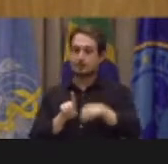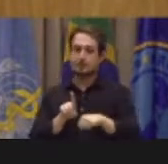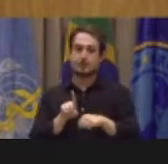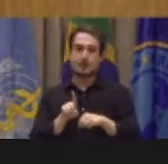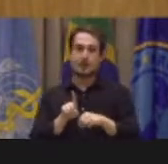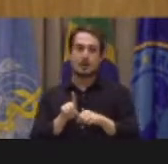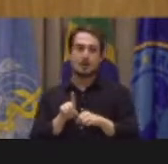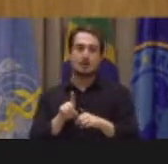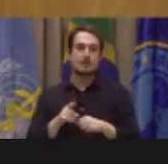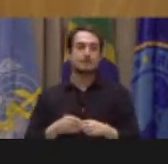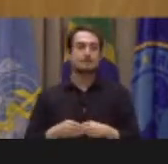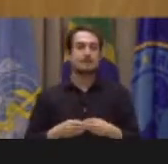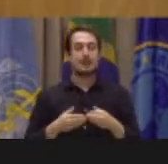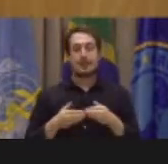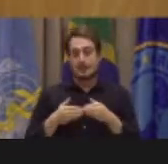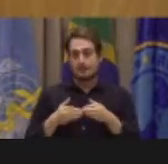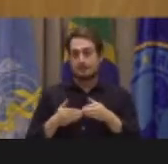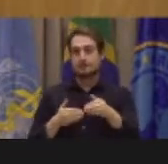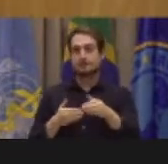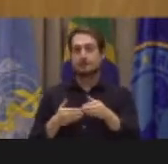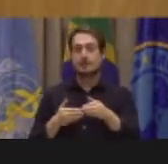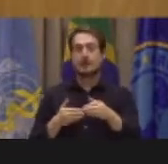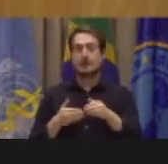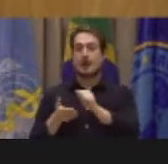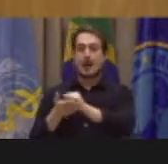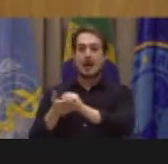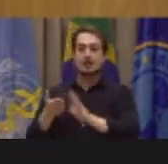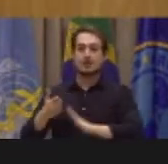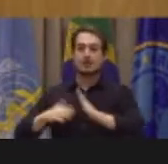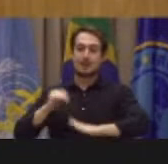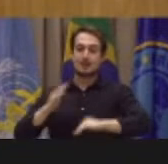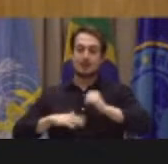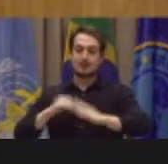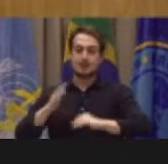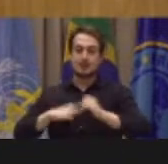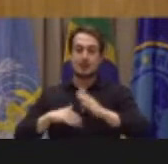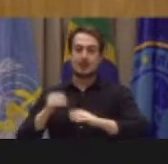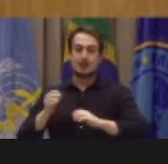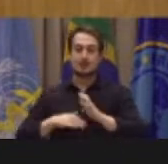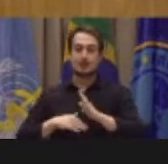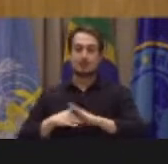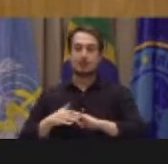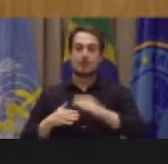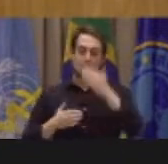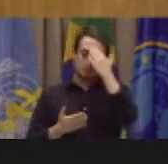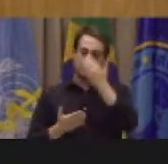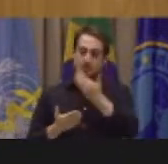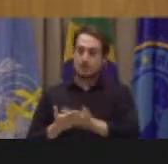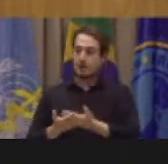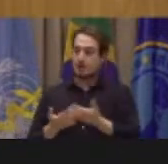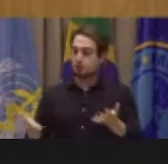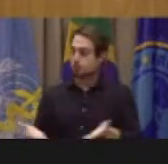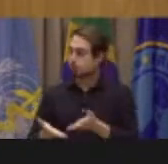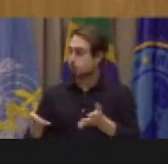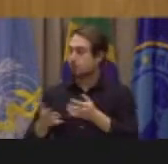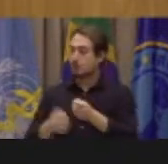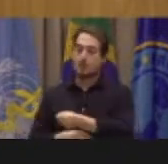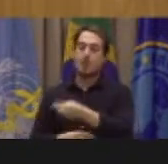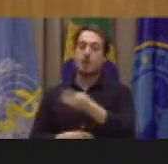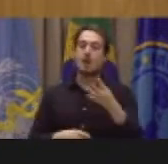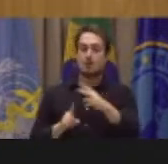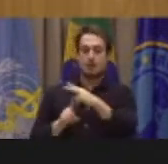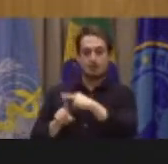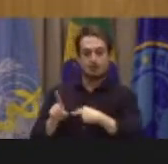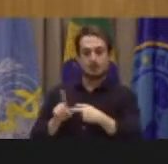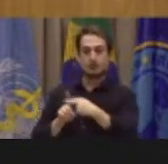EPSER, the figure of Dr. Giuseppe, which is professional activity that are, which is a process that I